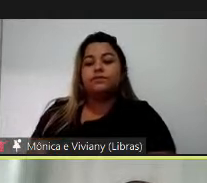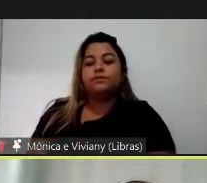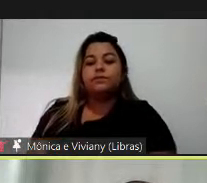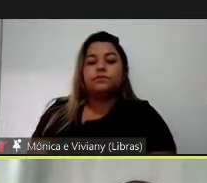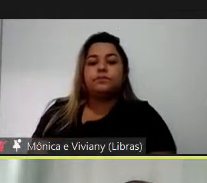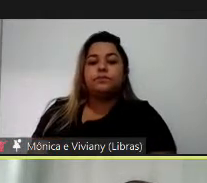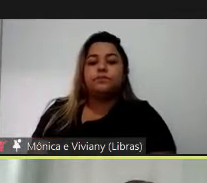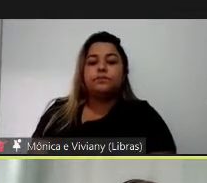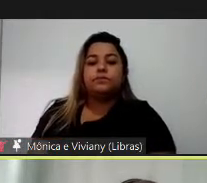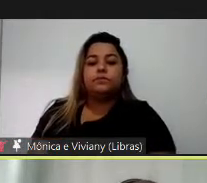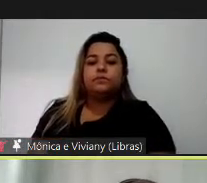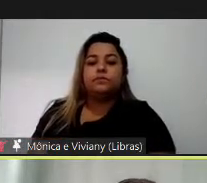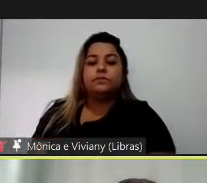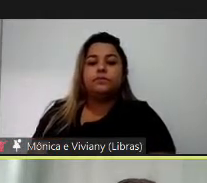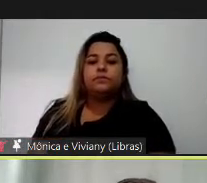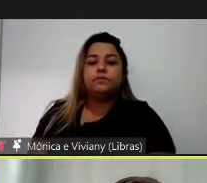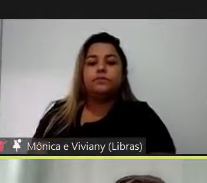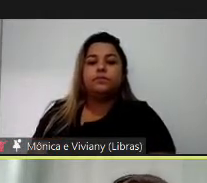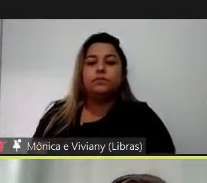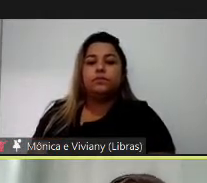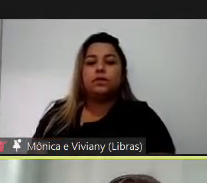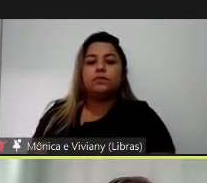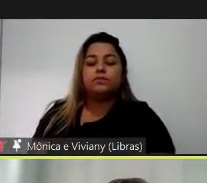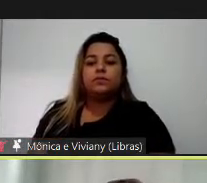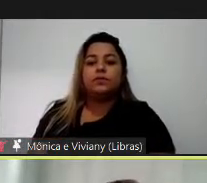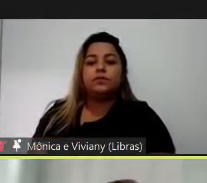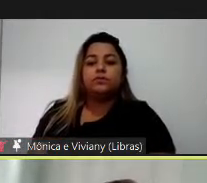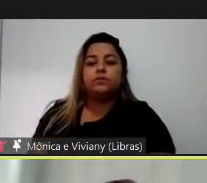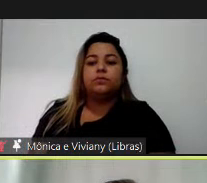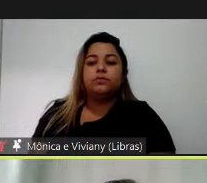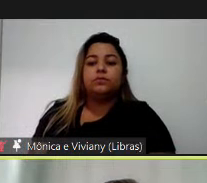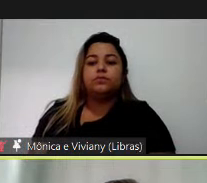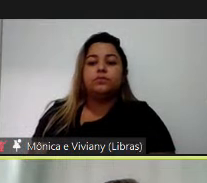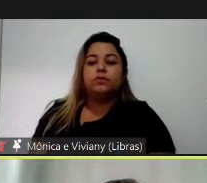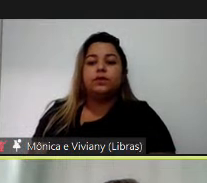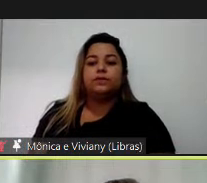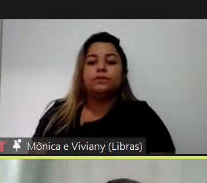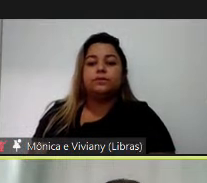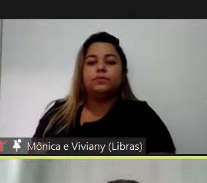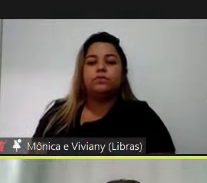Ainda não abriu seu microfone. Your microphone is not open yet.